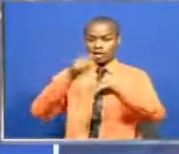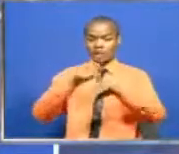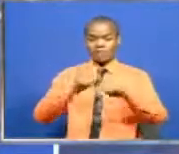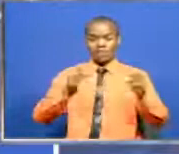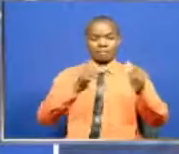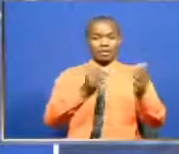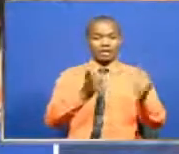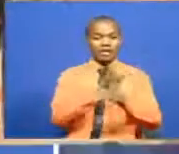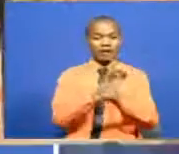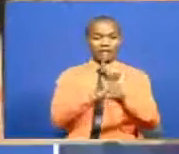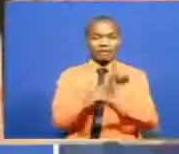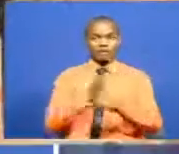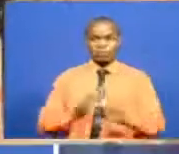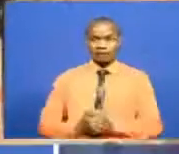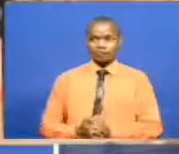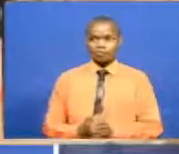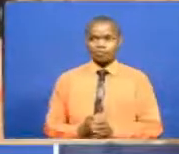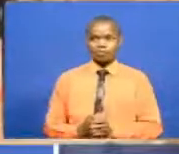meetings.